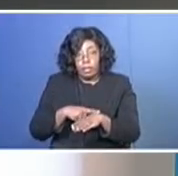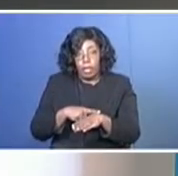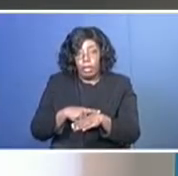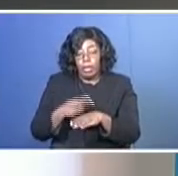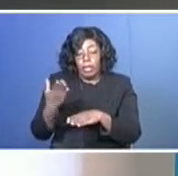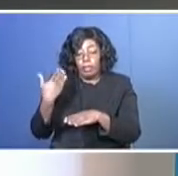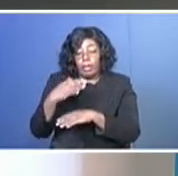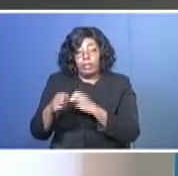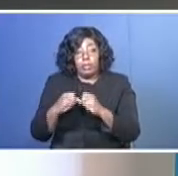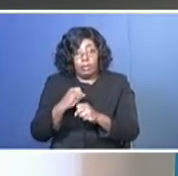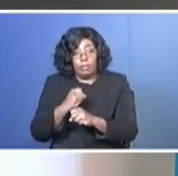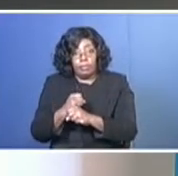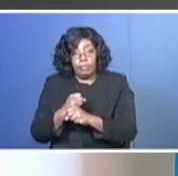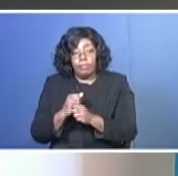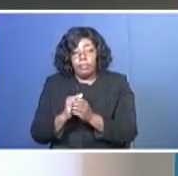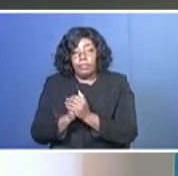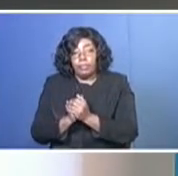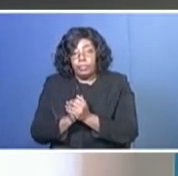the year prior.